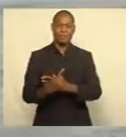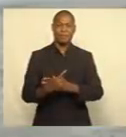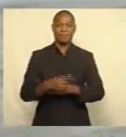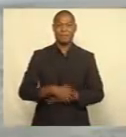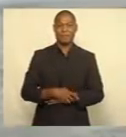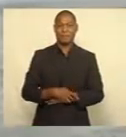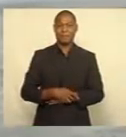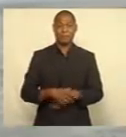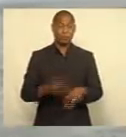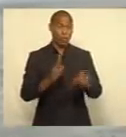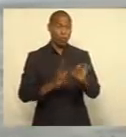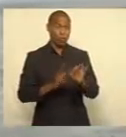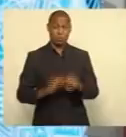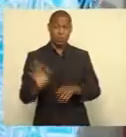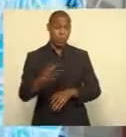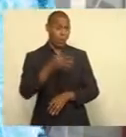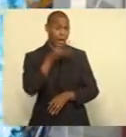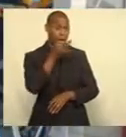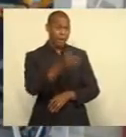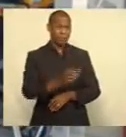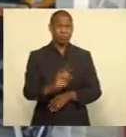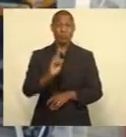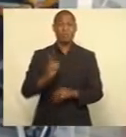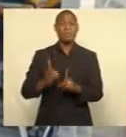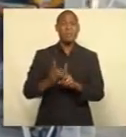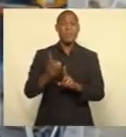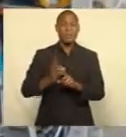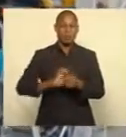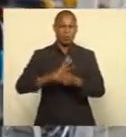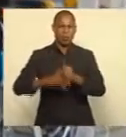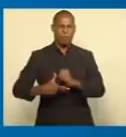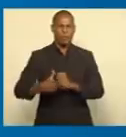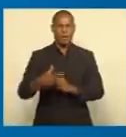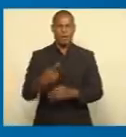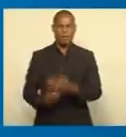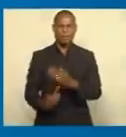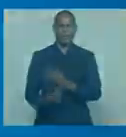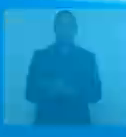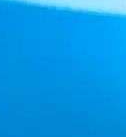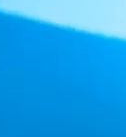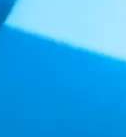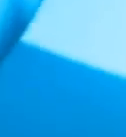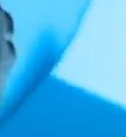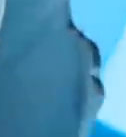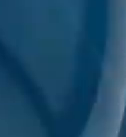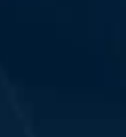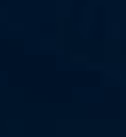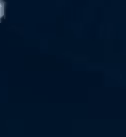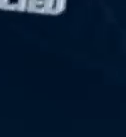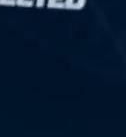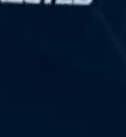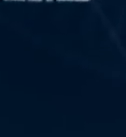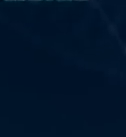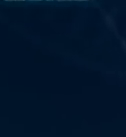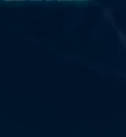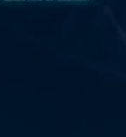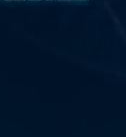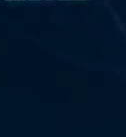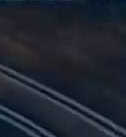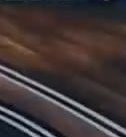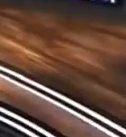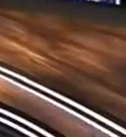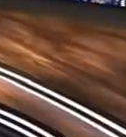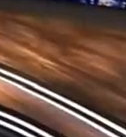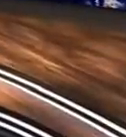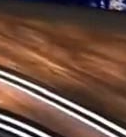And the question everyone is asking, what variant are we facing? From the studios of FBC Suva, Edwin